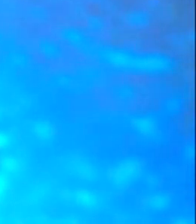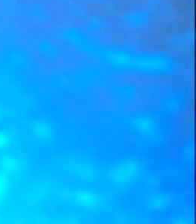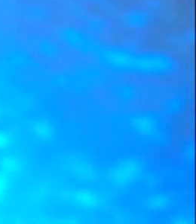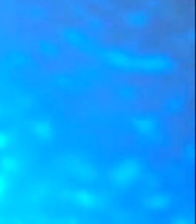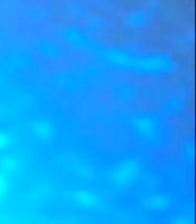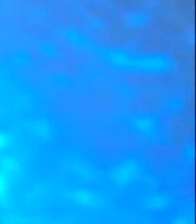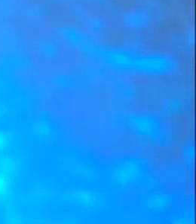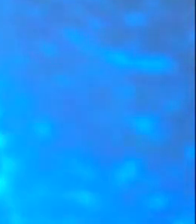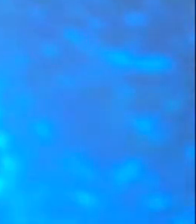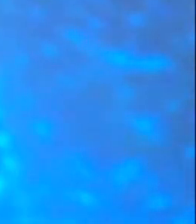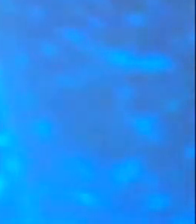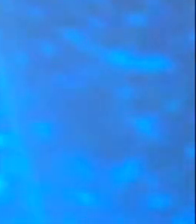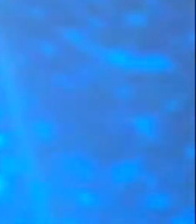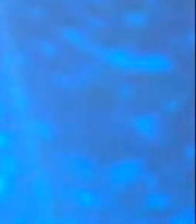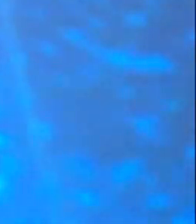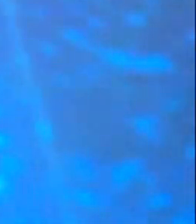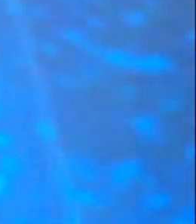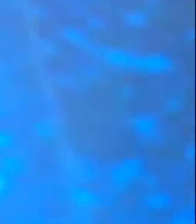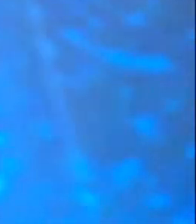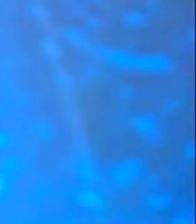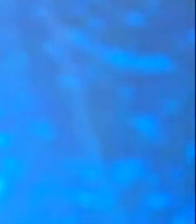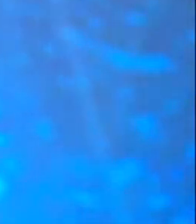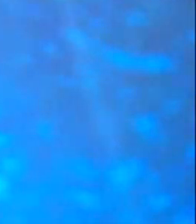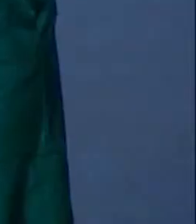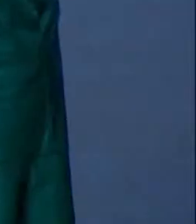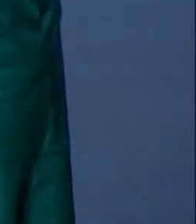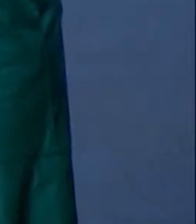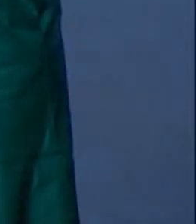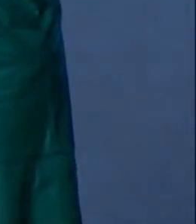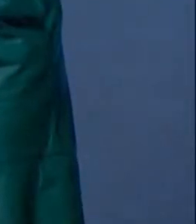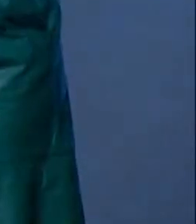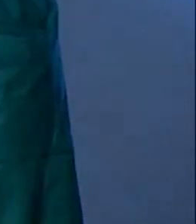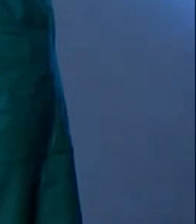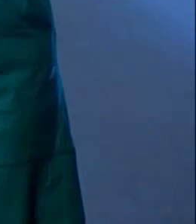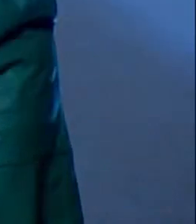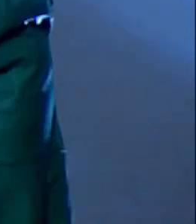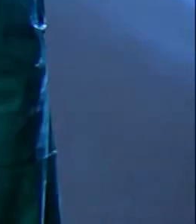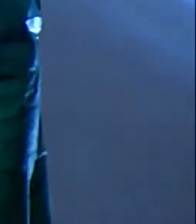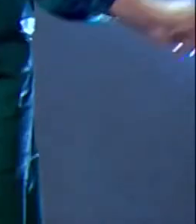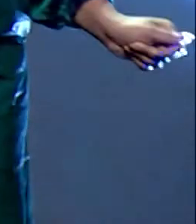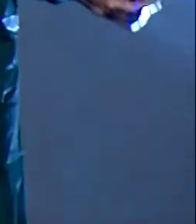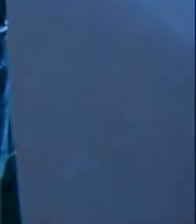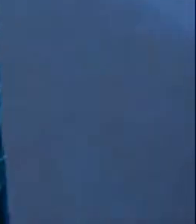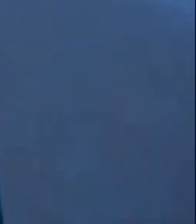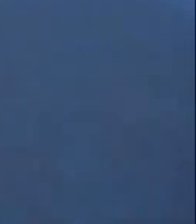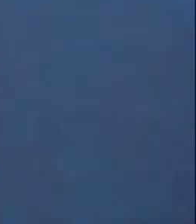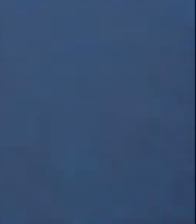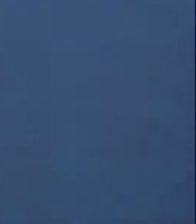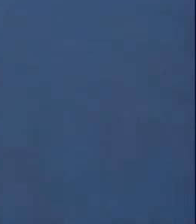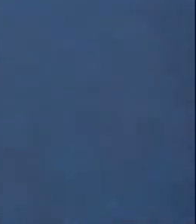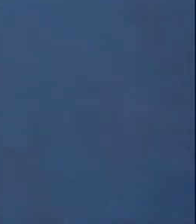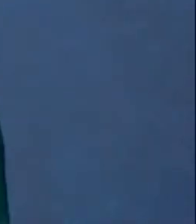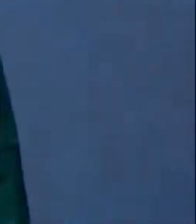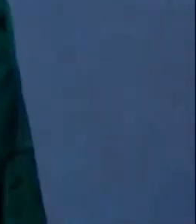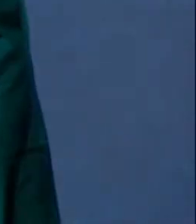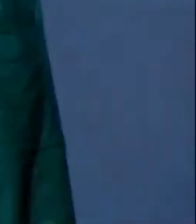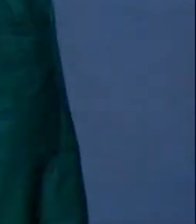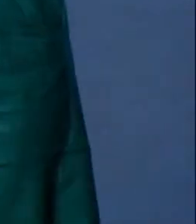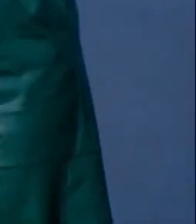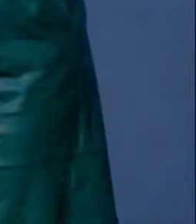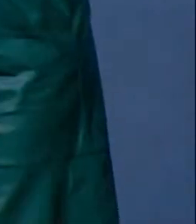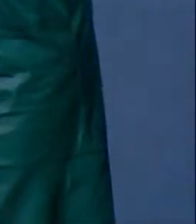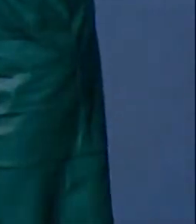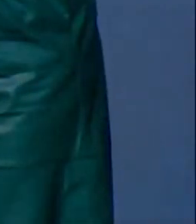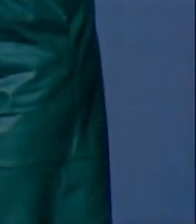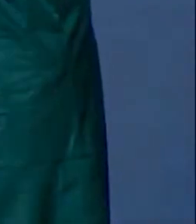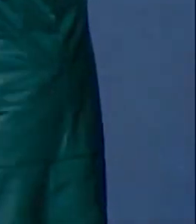This part. Everybody call his name, Emmanuel. Emmanuel. Oh, clap your hands, everybody